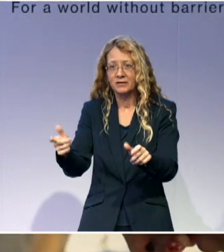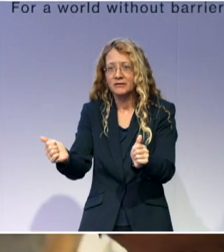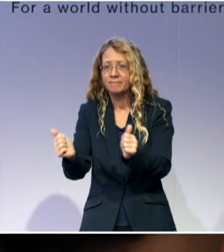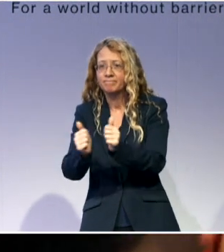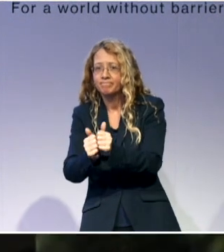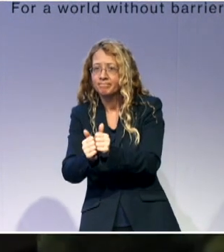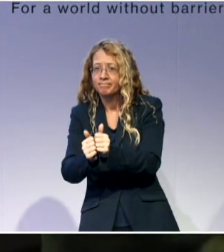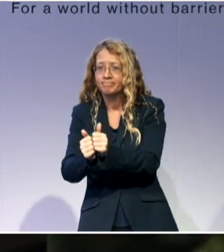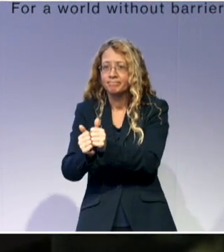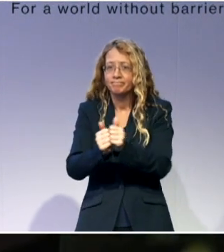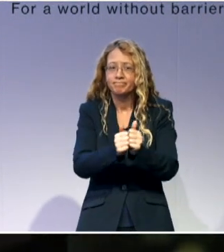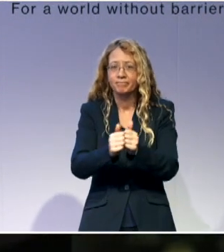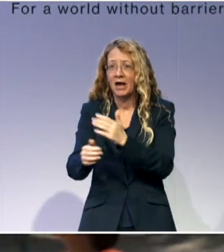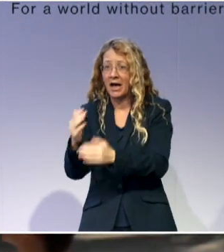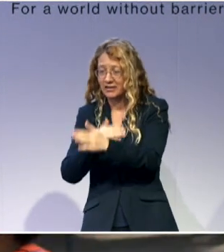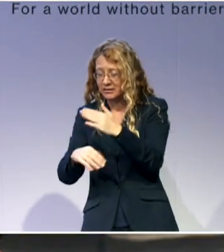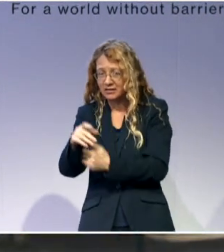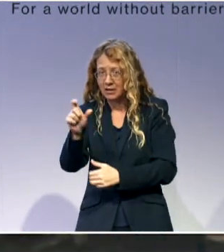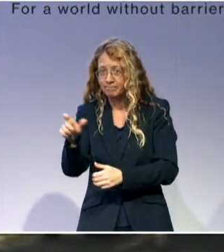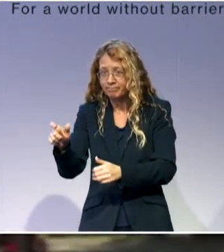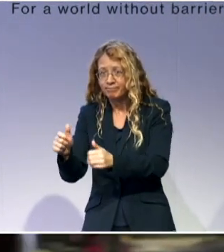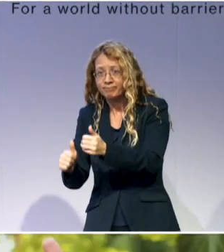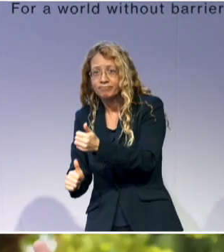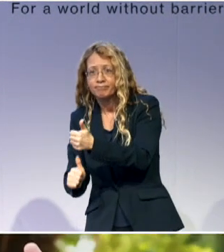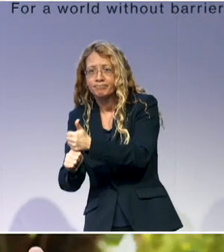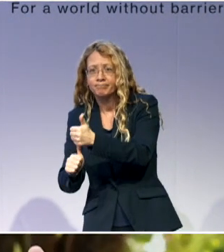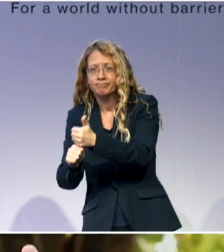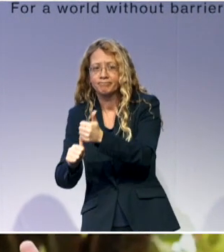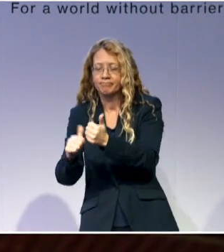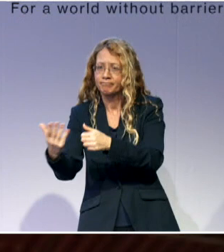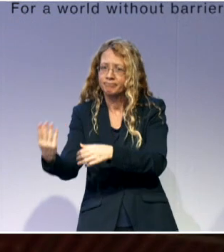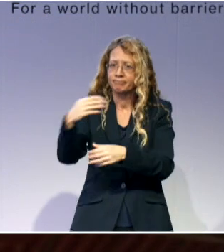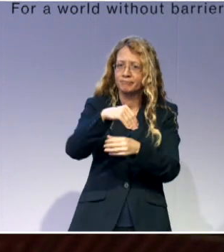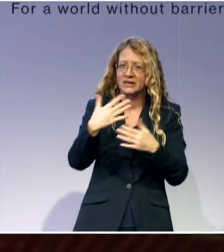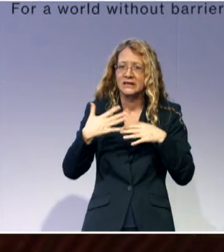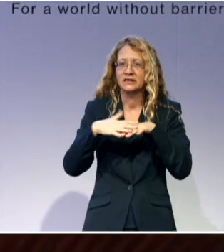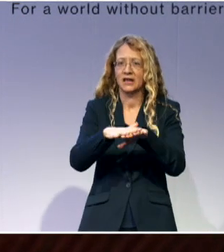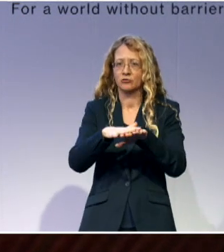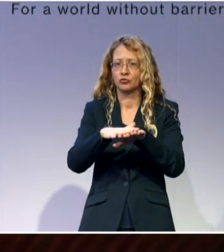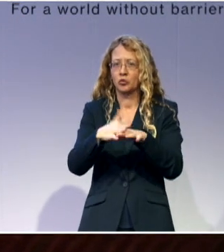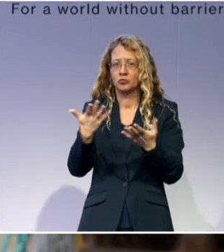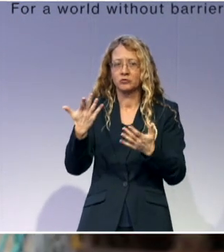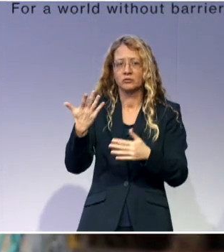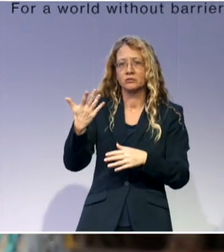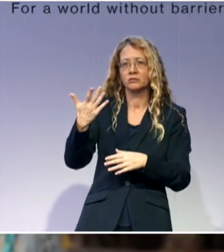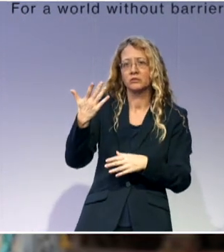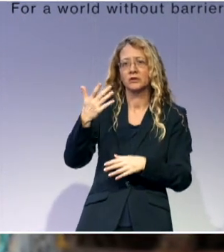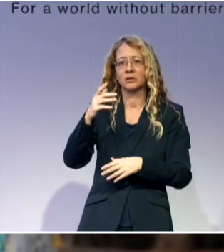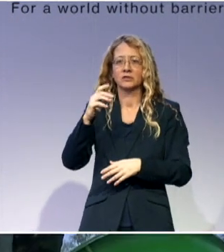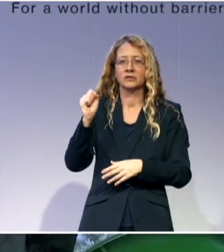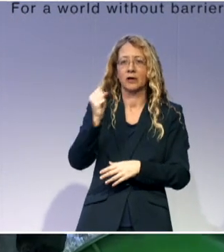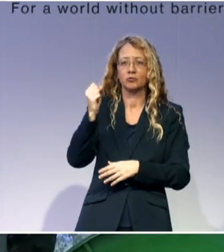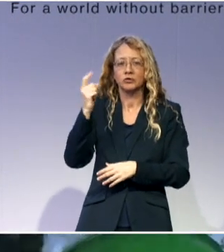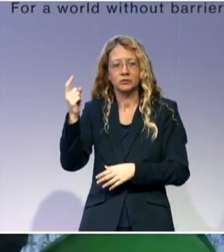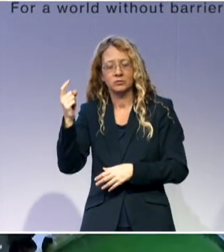Unidos' integrated social programs, for example, weekend trips within Mexico, summer camps, and other